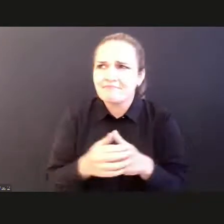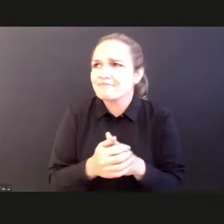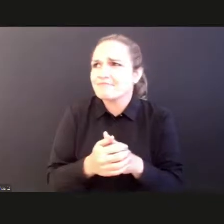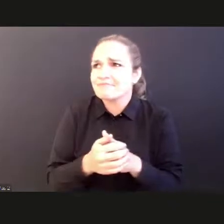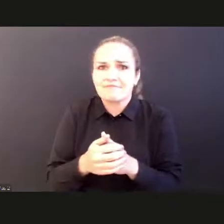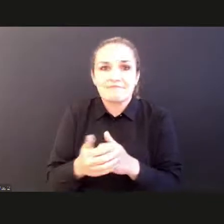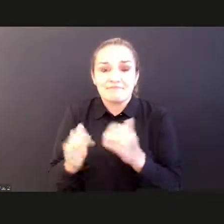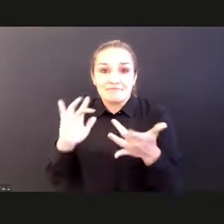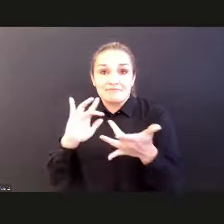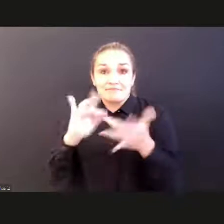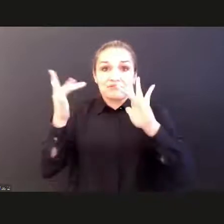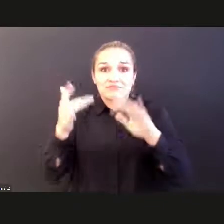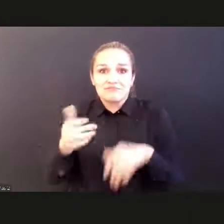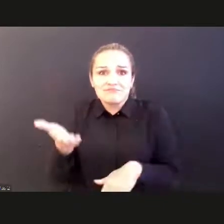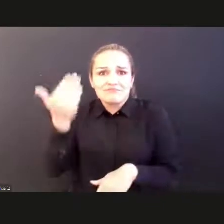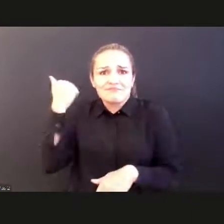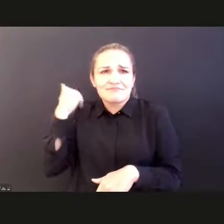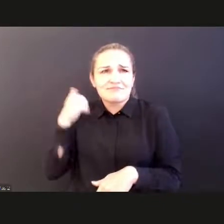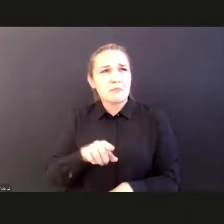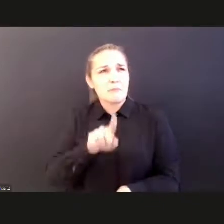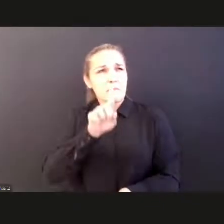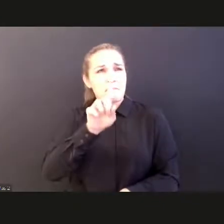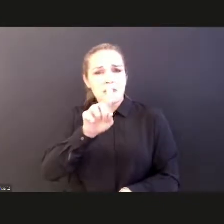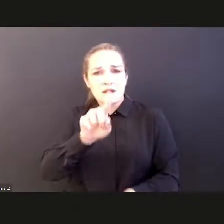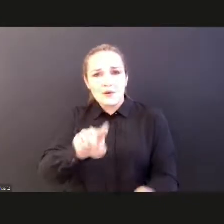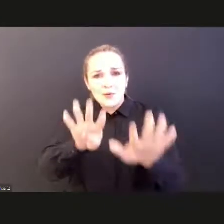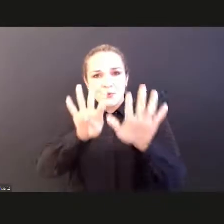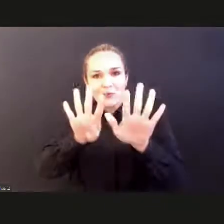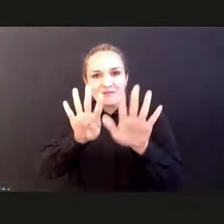the world is changing very fast.